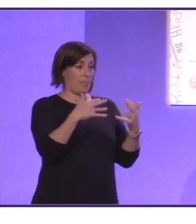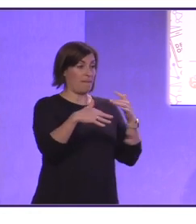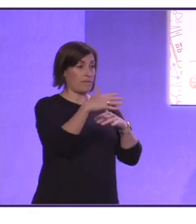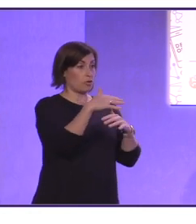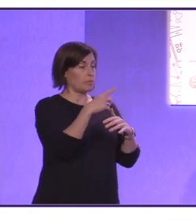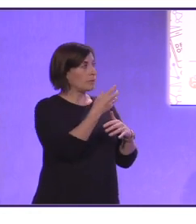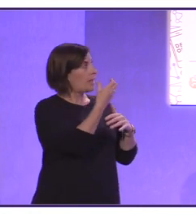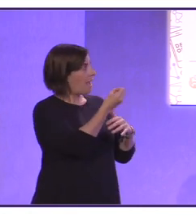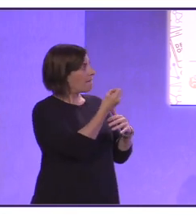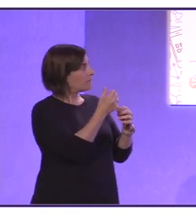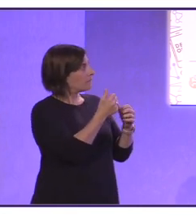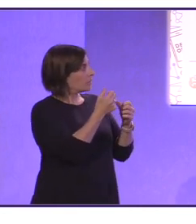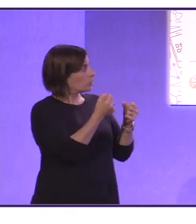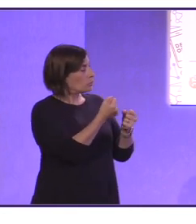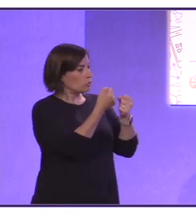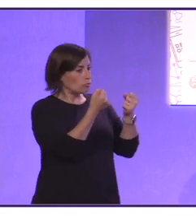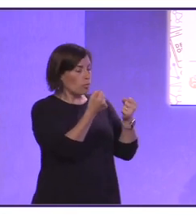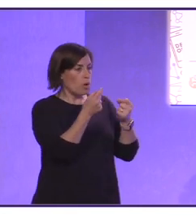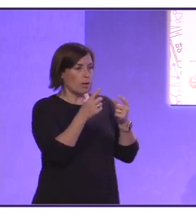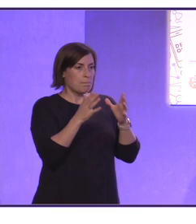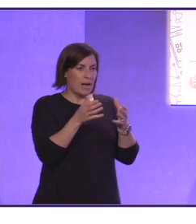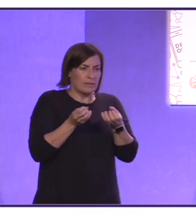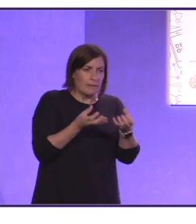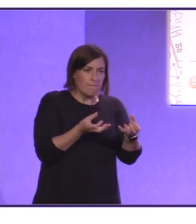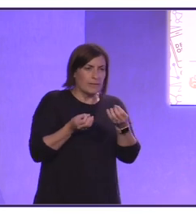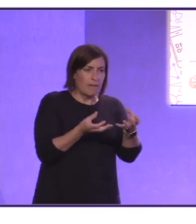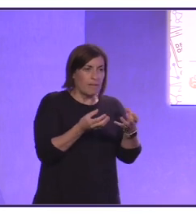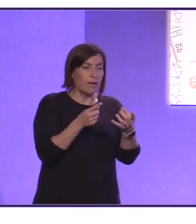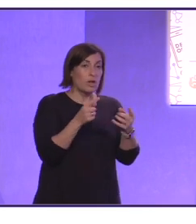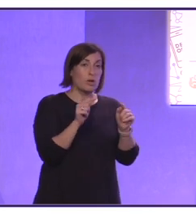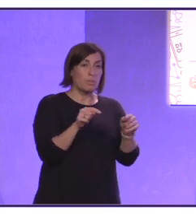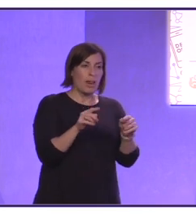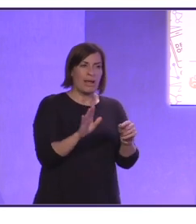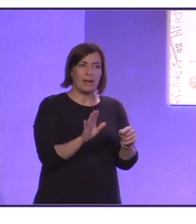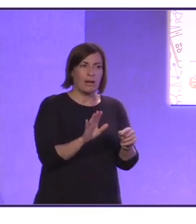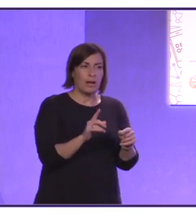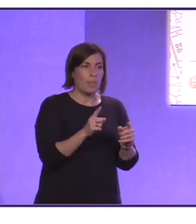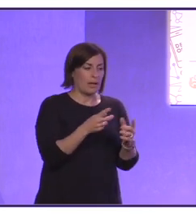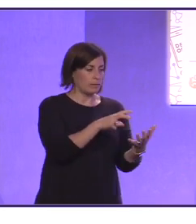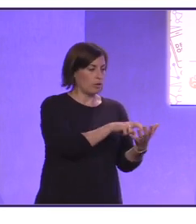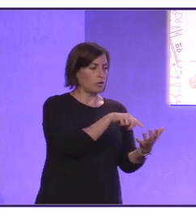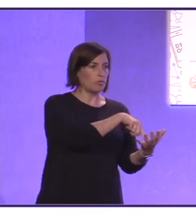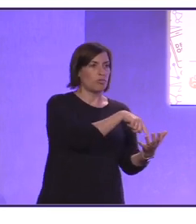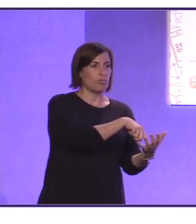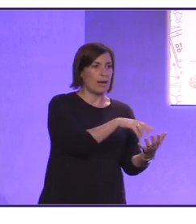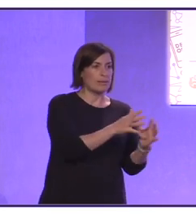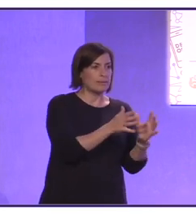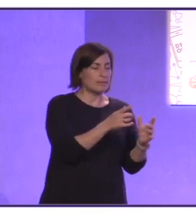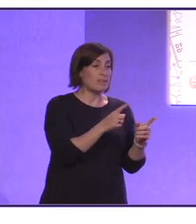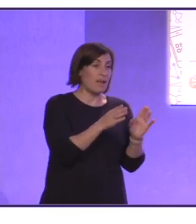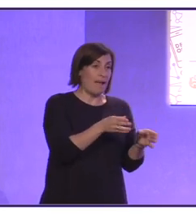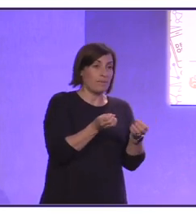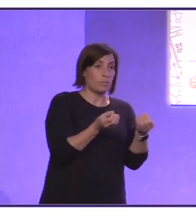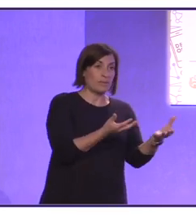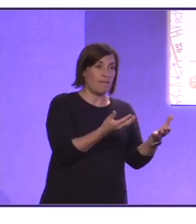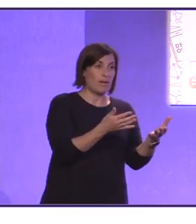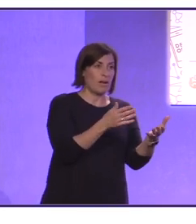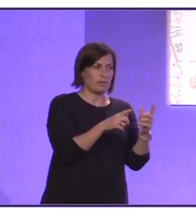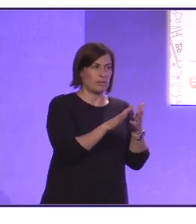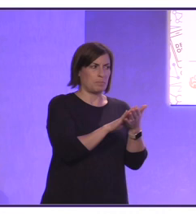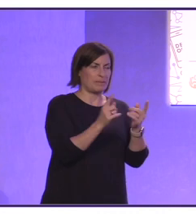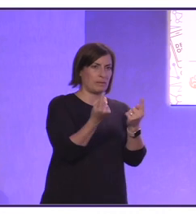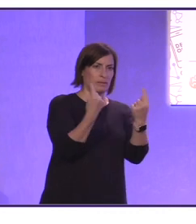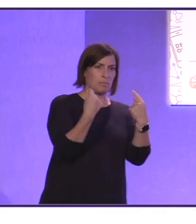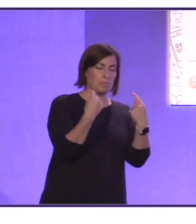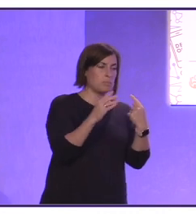delivery focus. And I don't think it's fair to call that bullying. I think there's a contractual basis to say that we have to deliver stuff, and the way in which